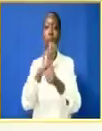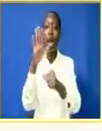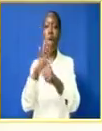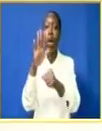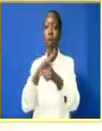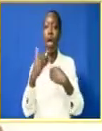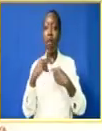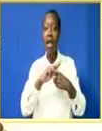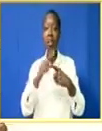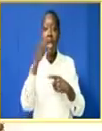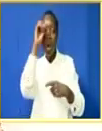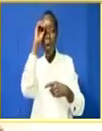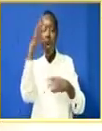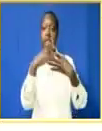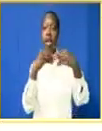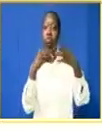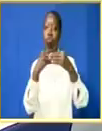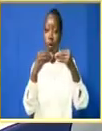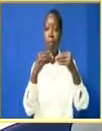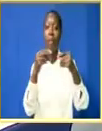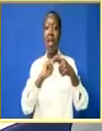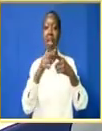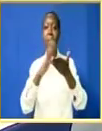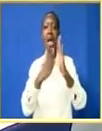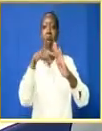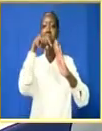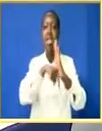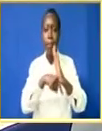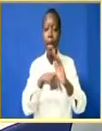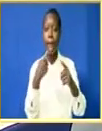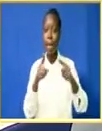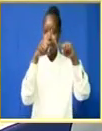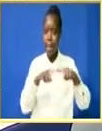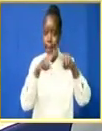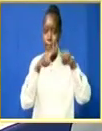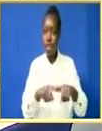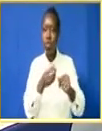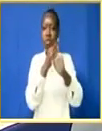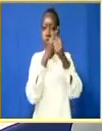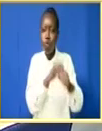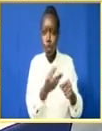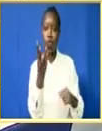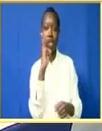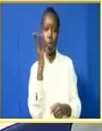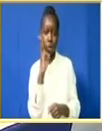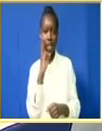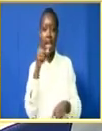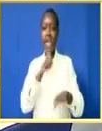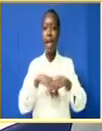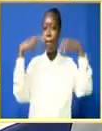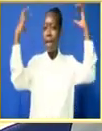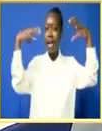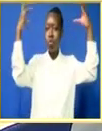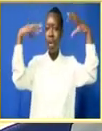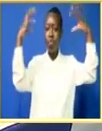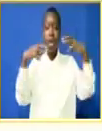there. And sometimes deep ones. Exactly. Yeah. Especially it depends with the force of the water. Mm. When it's raining heavily, yeah, it's going to... The deeper